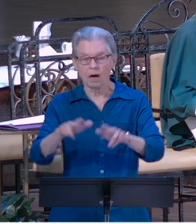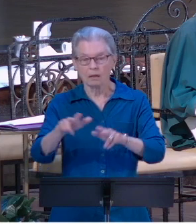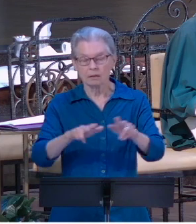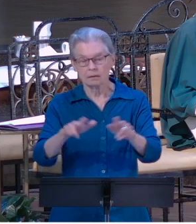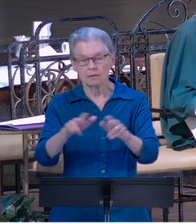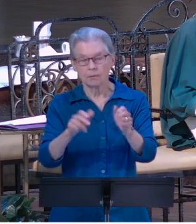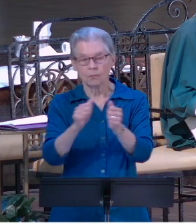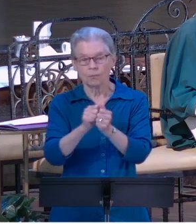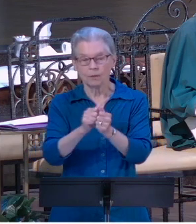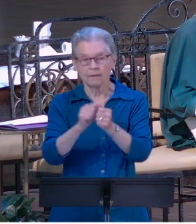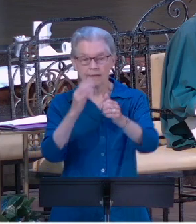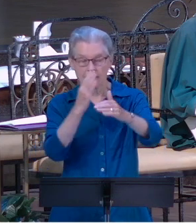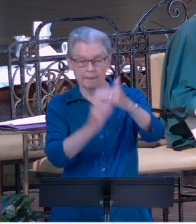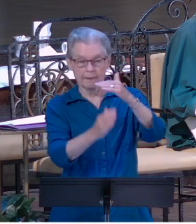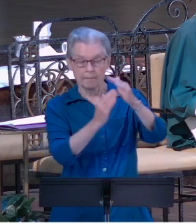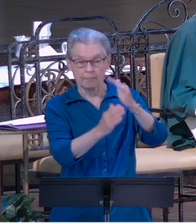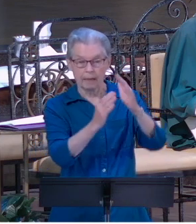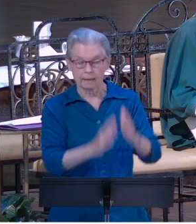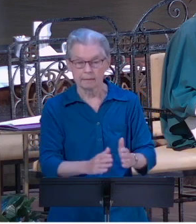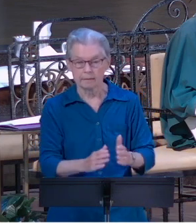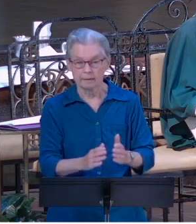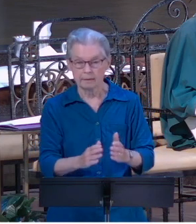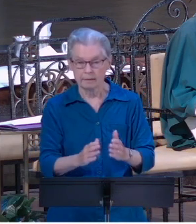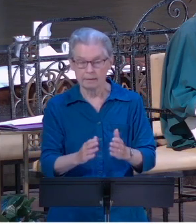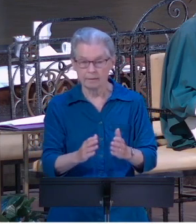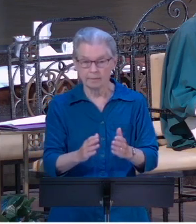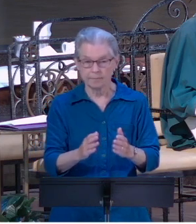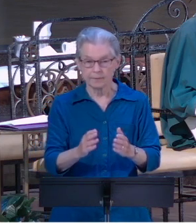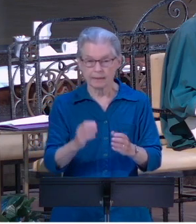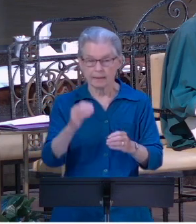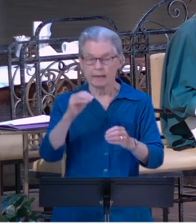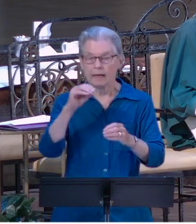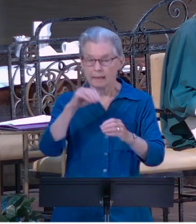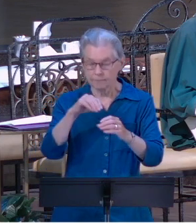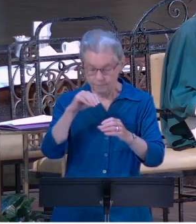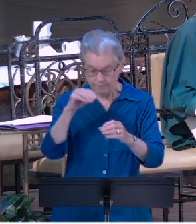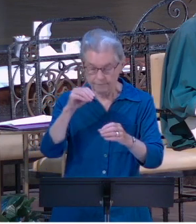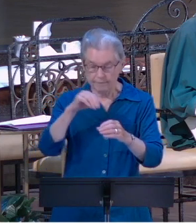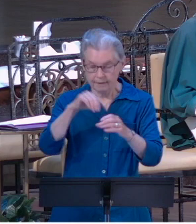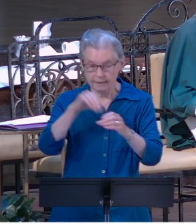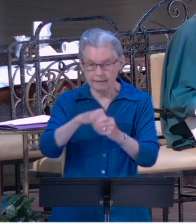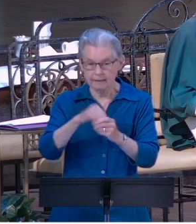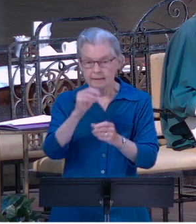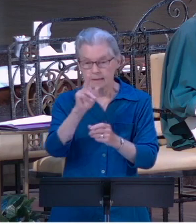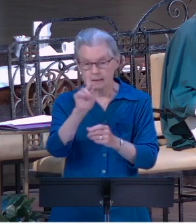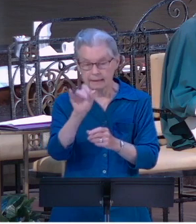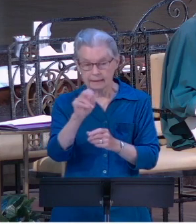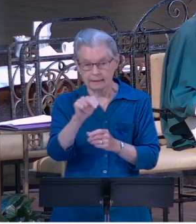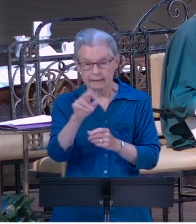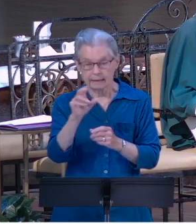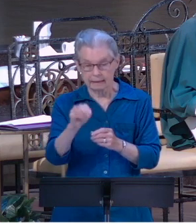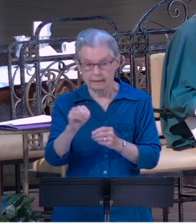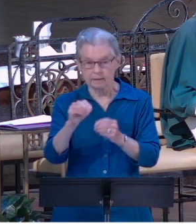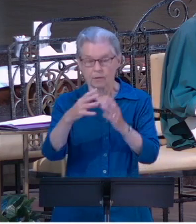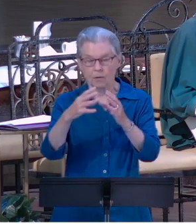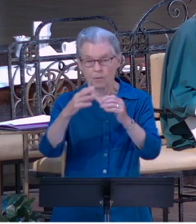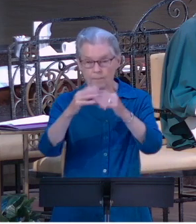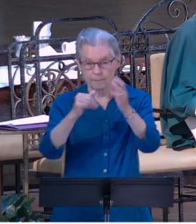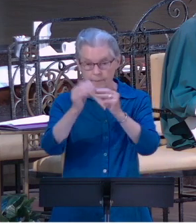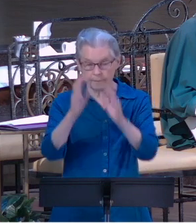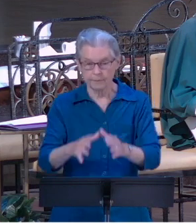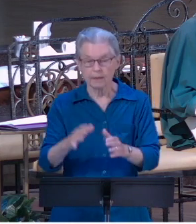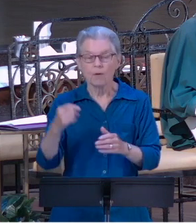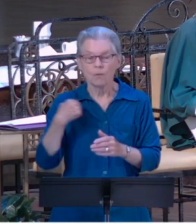themselves at KBI's program in Nogales, Mexico, where we met and learned from people like